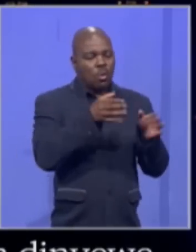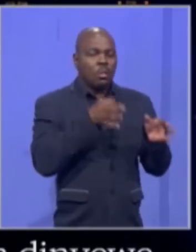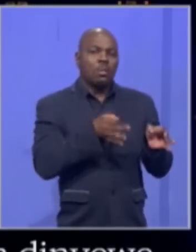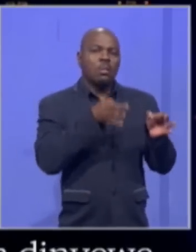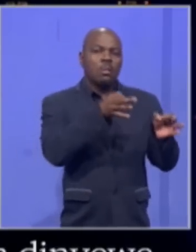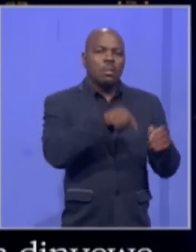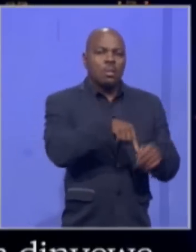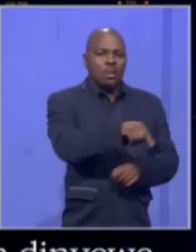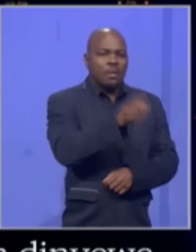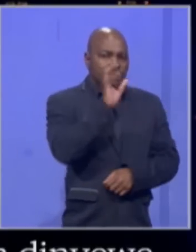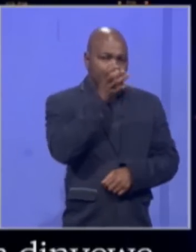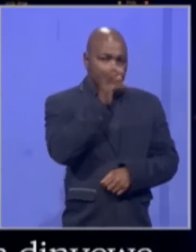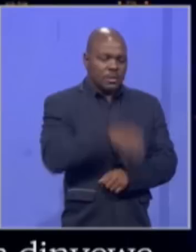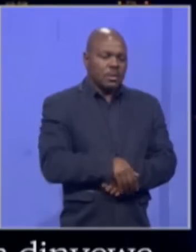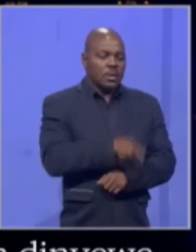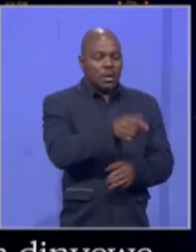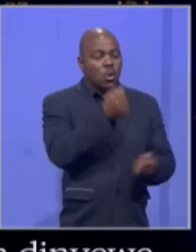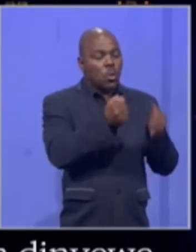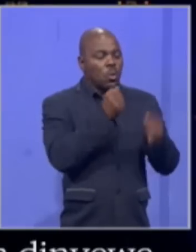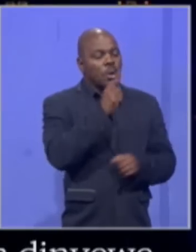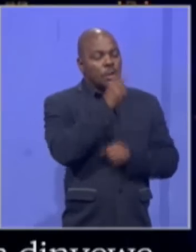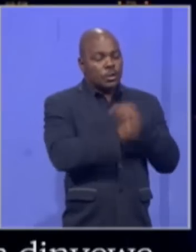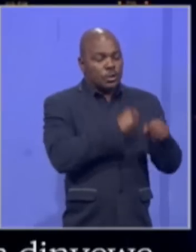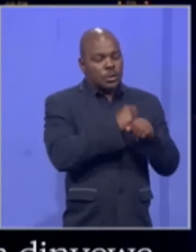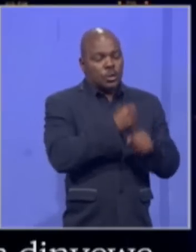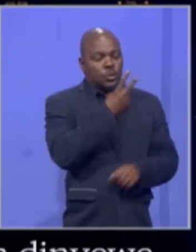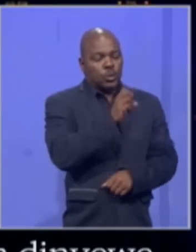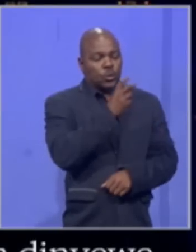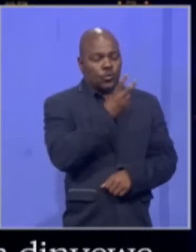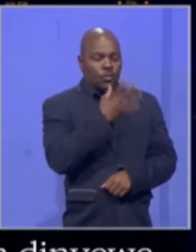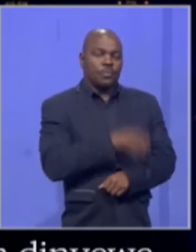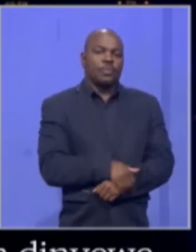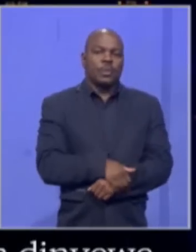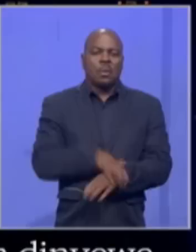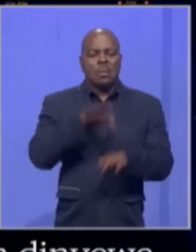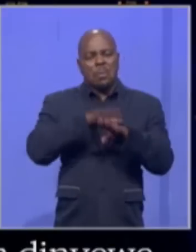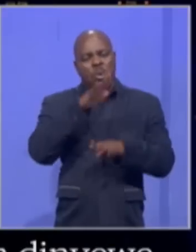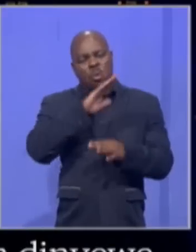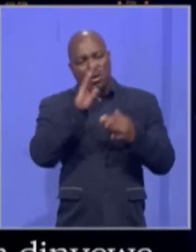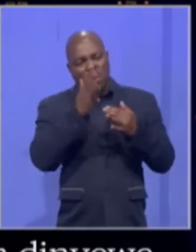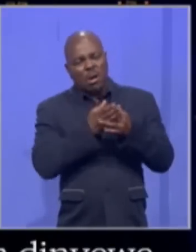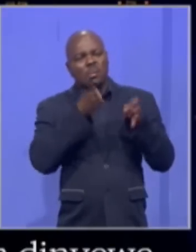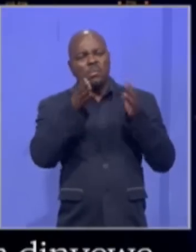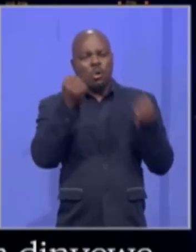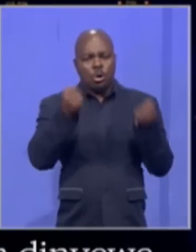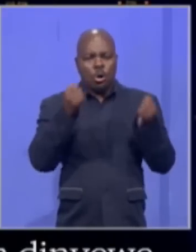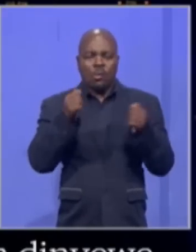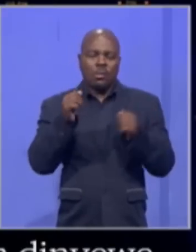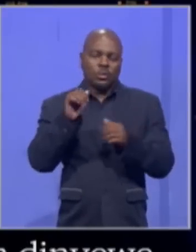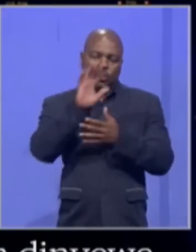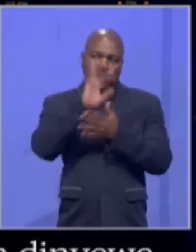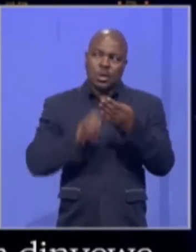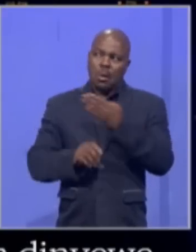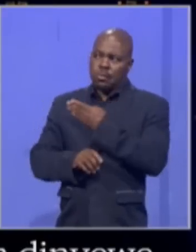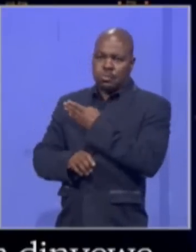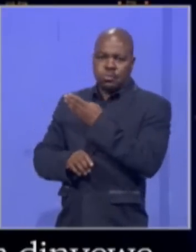Free State mme se tla dula ka Hlakola ka 2025. Re tla utlwa ka taba ena le tse ding ho tswa makgotleng a fapaneng a